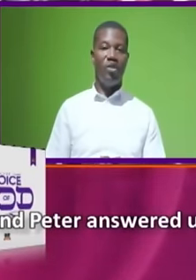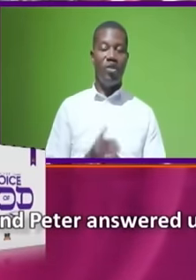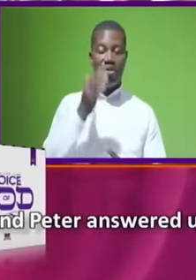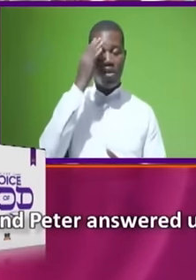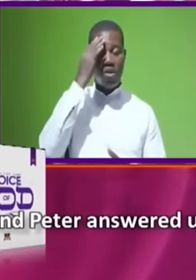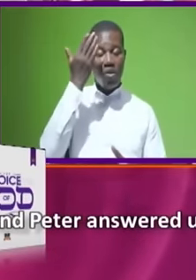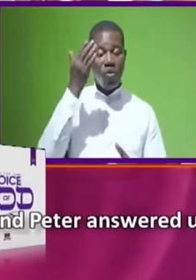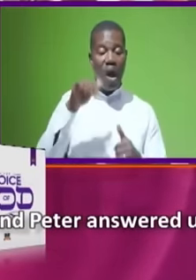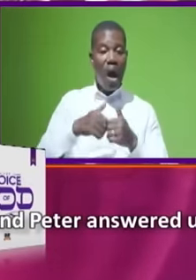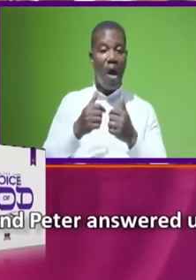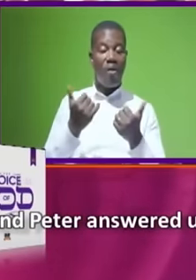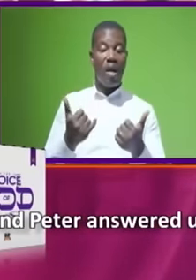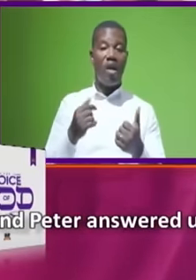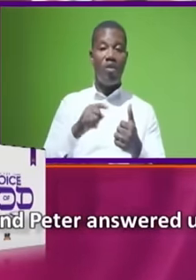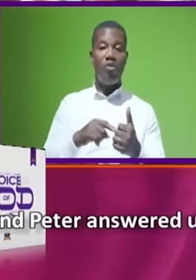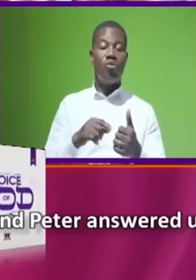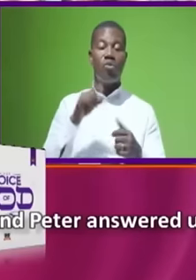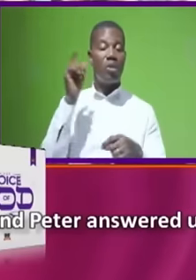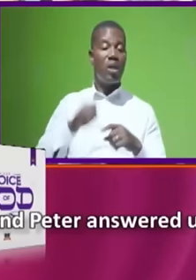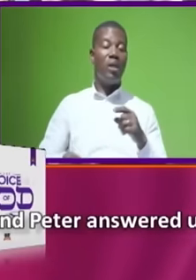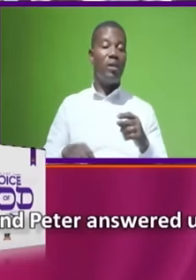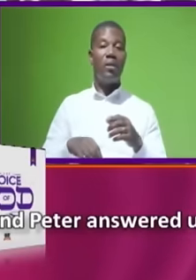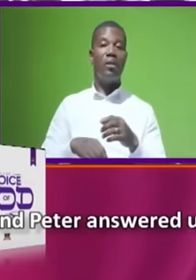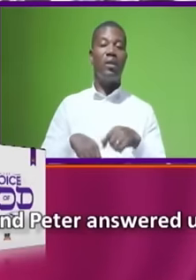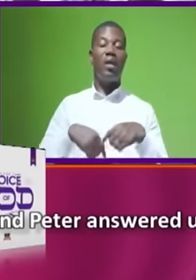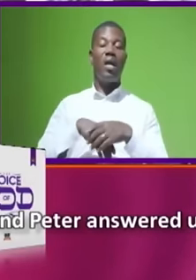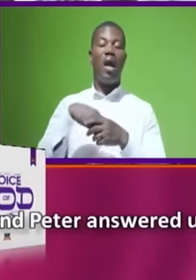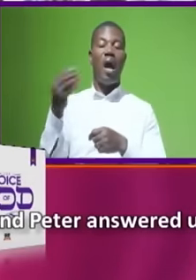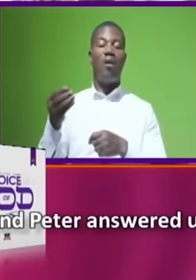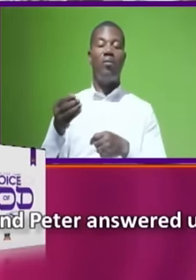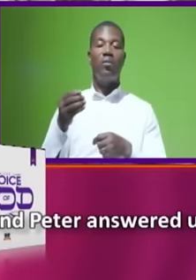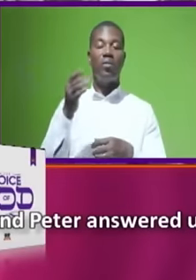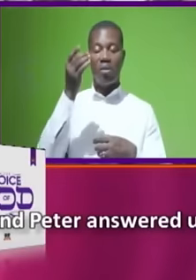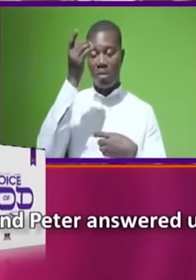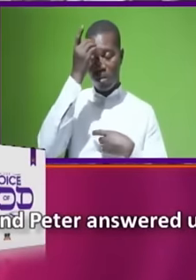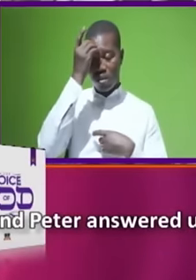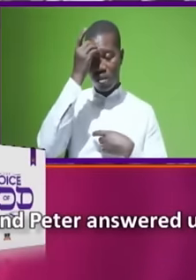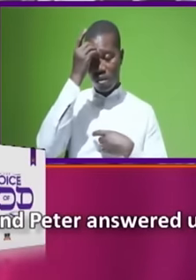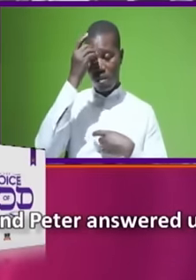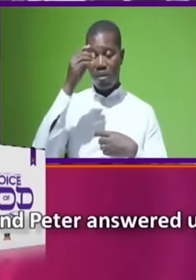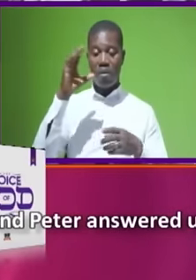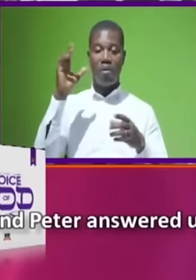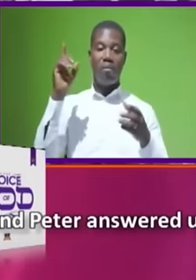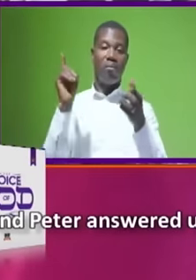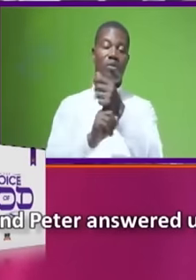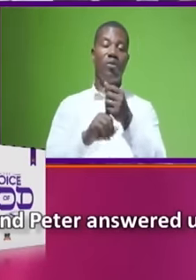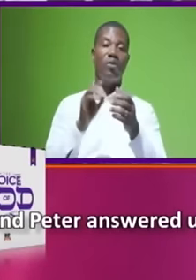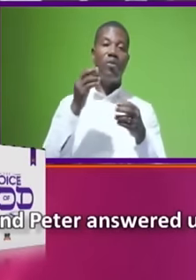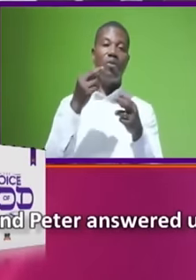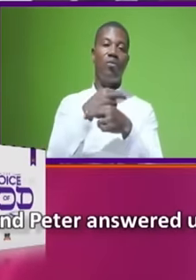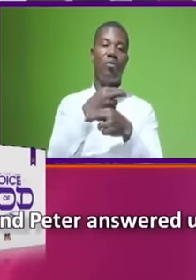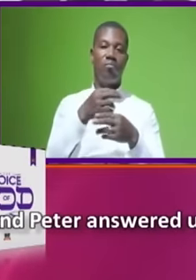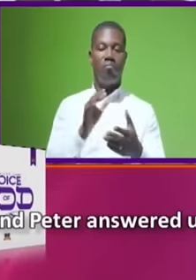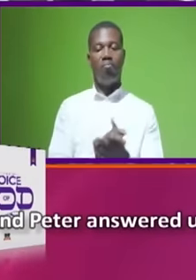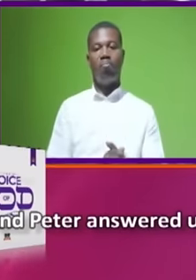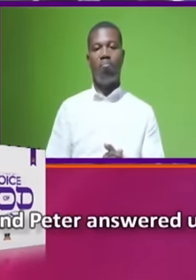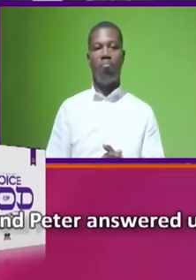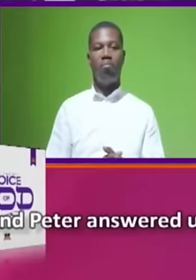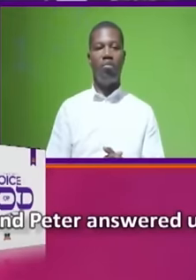So how can we tell why you are now paralyzed or sick in your room? And all efforts to use the